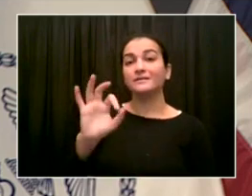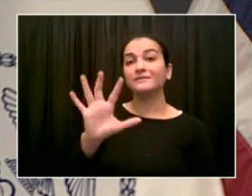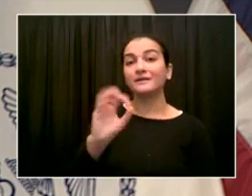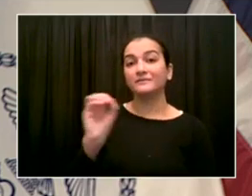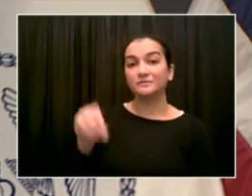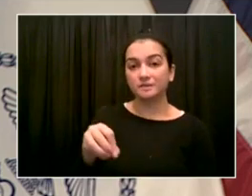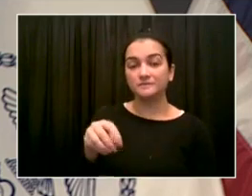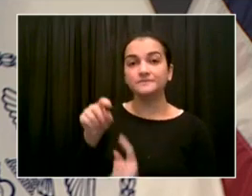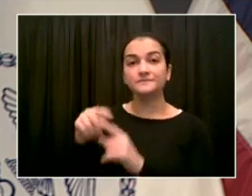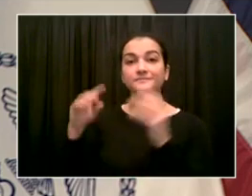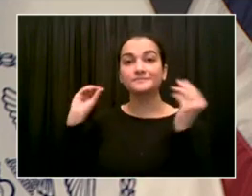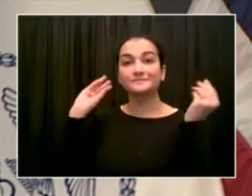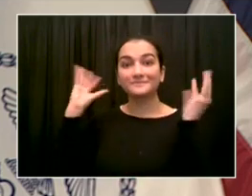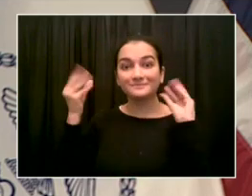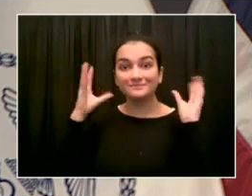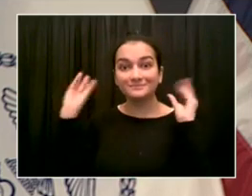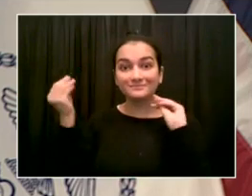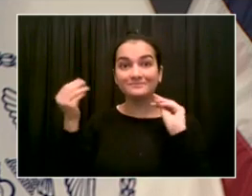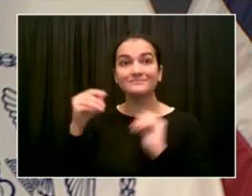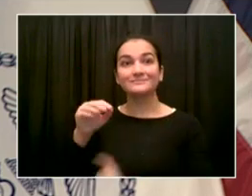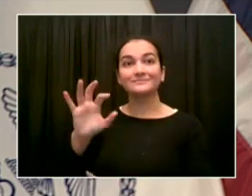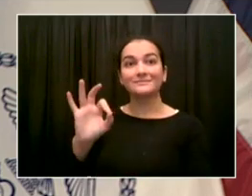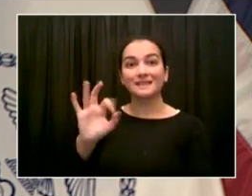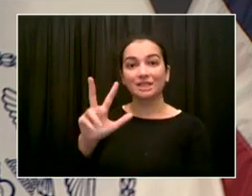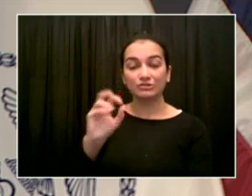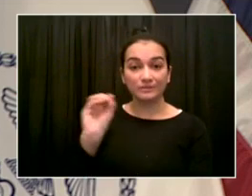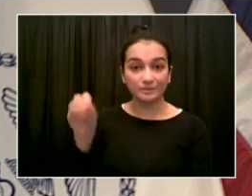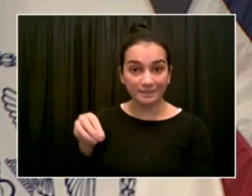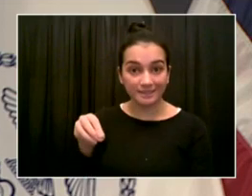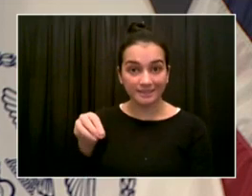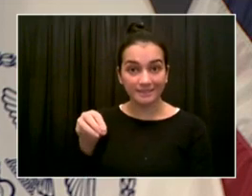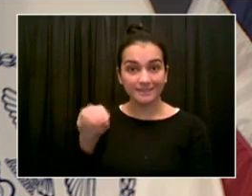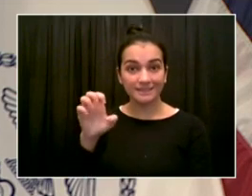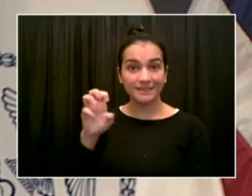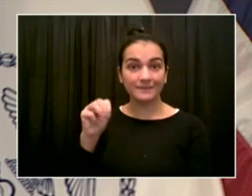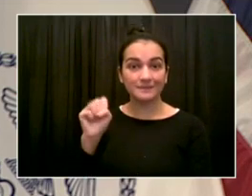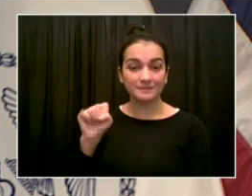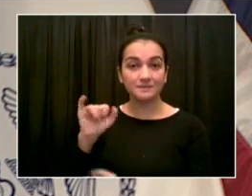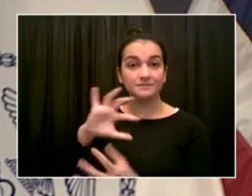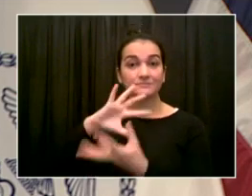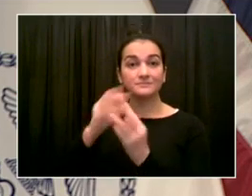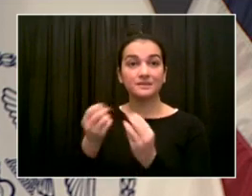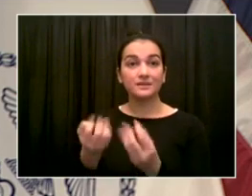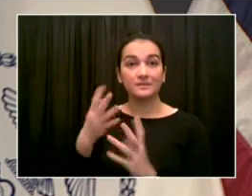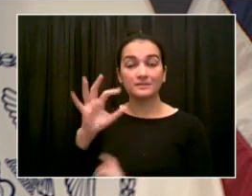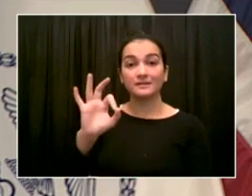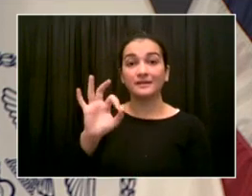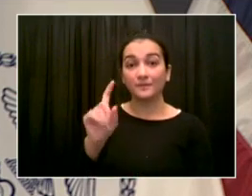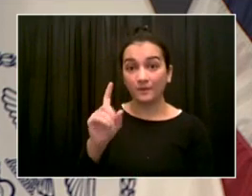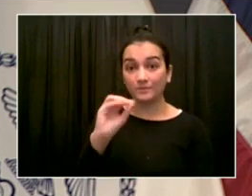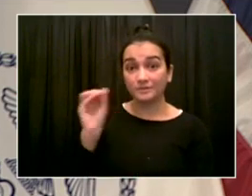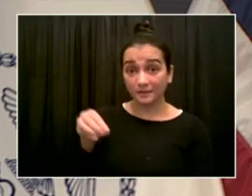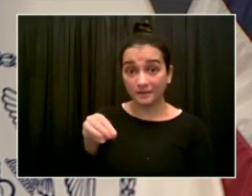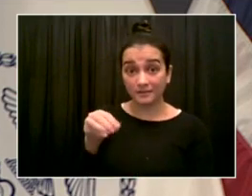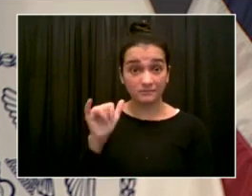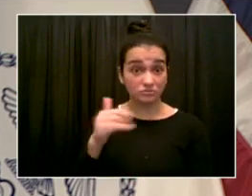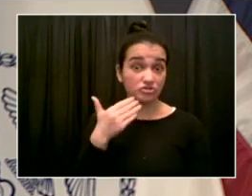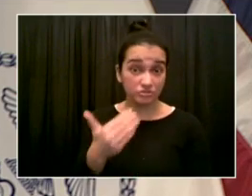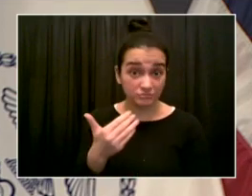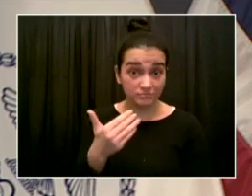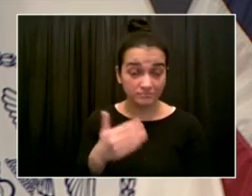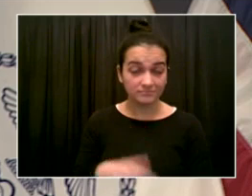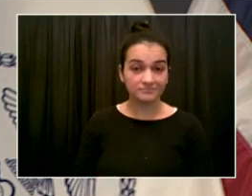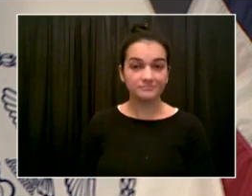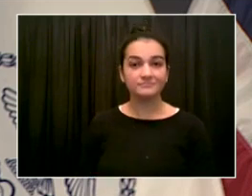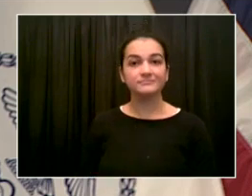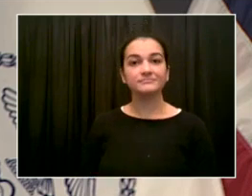number. We have very few folks now on leave without pay, and this gets into your question, Matt. I think